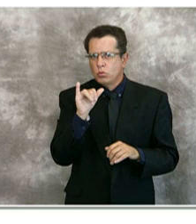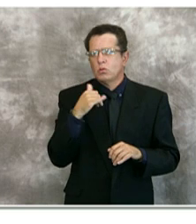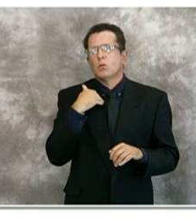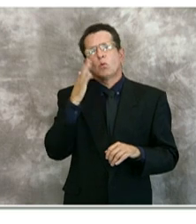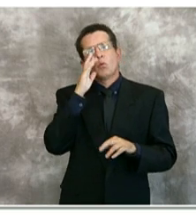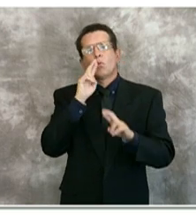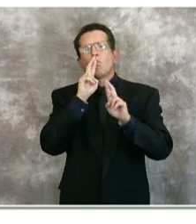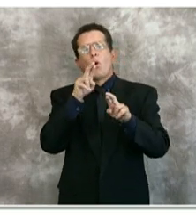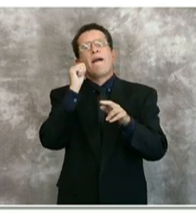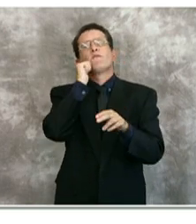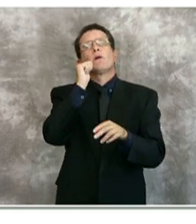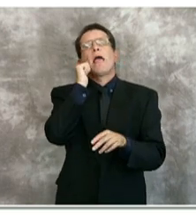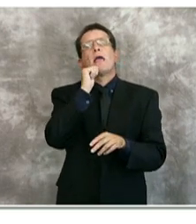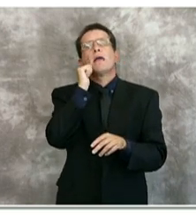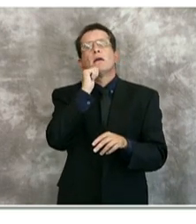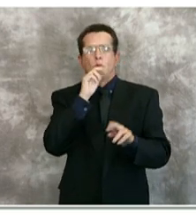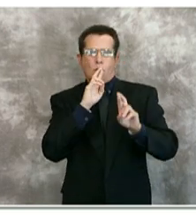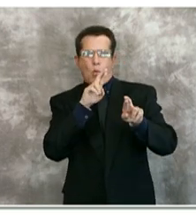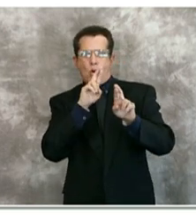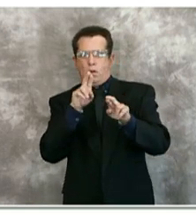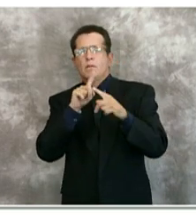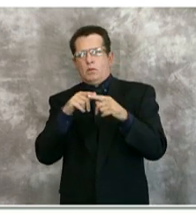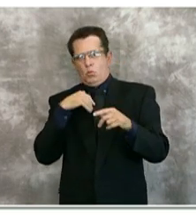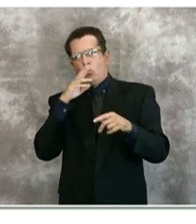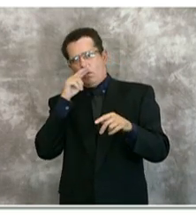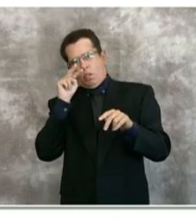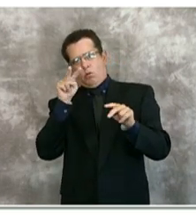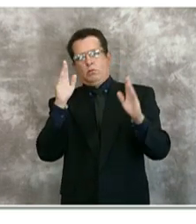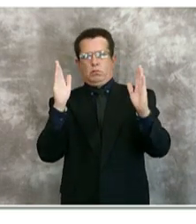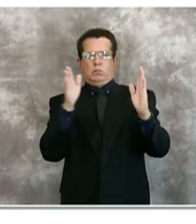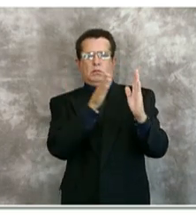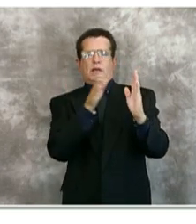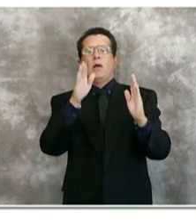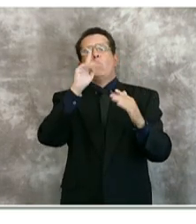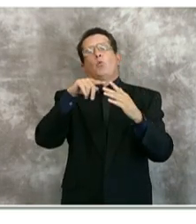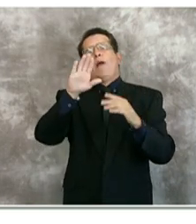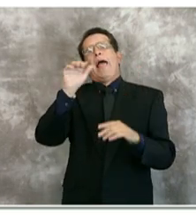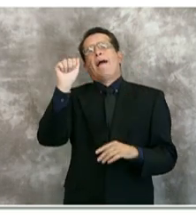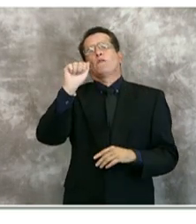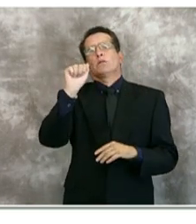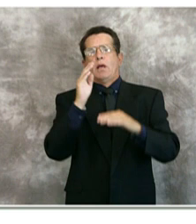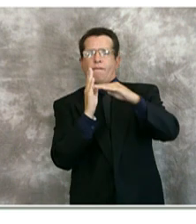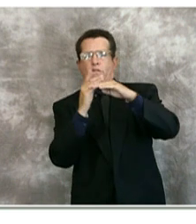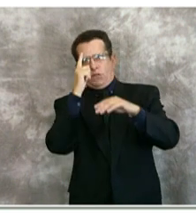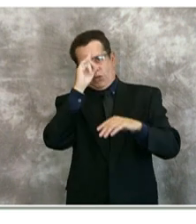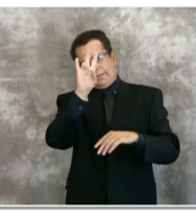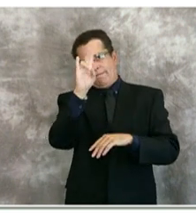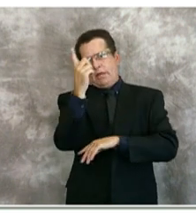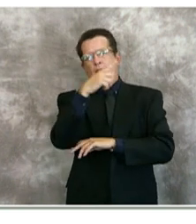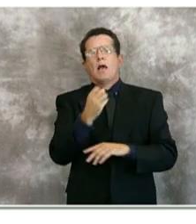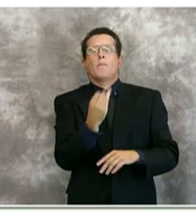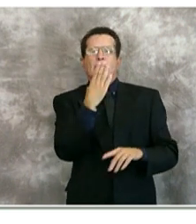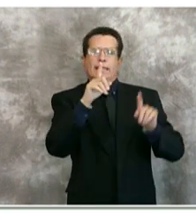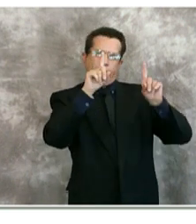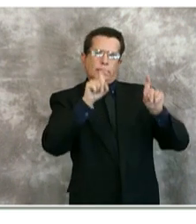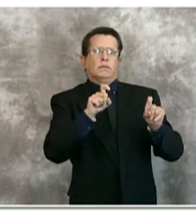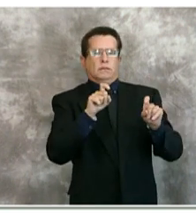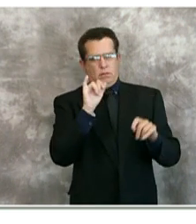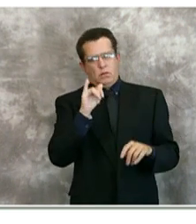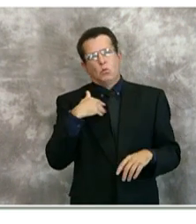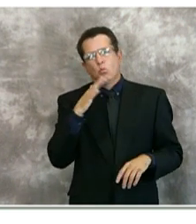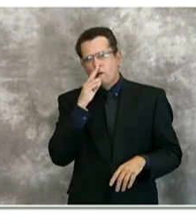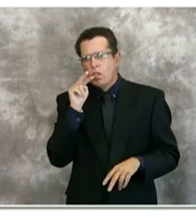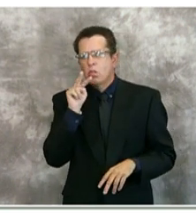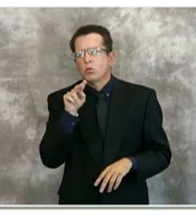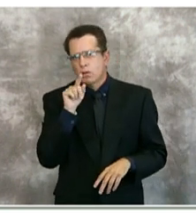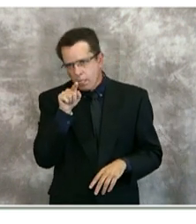the individual day, but this is what we're really striving for, is the 7-day average. Underneath that, what you're looking at